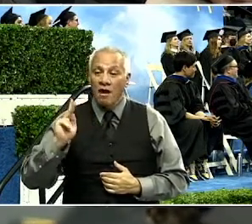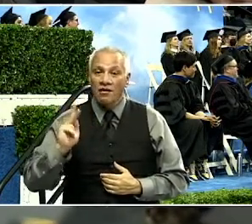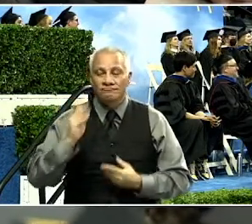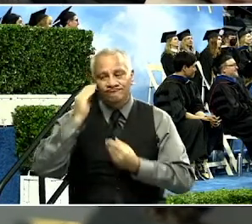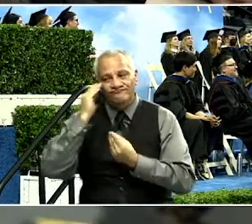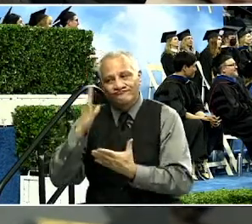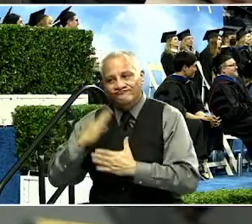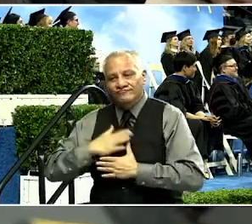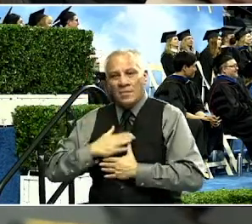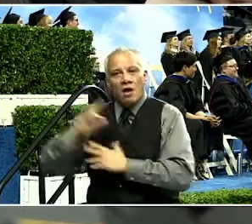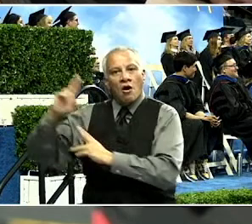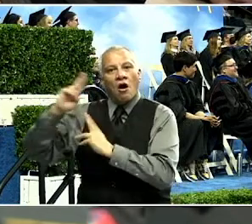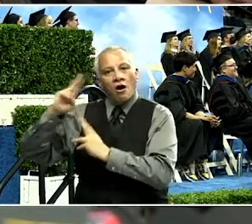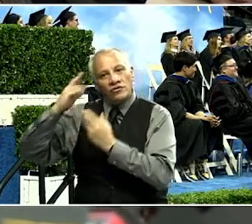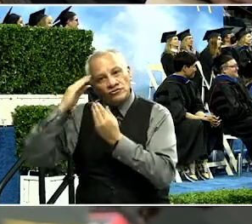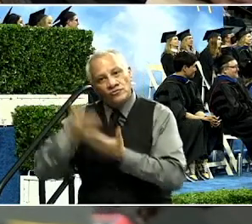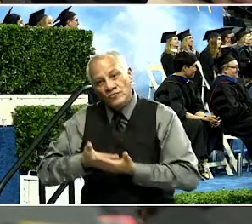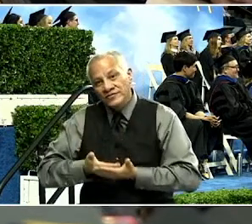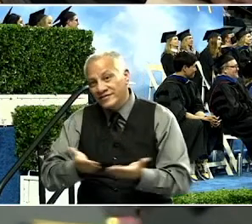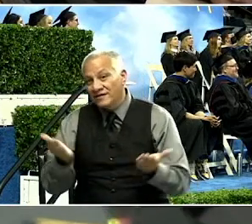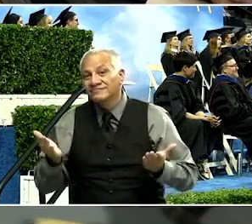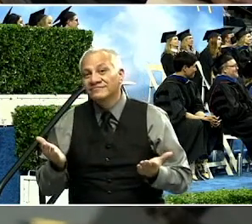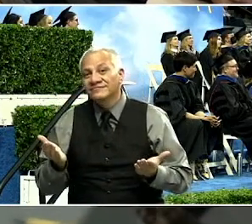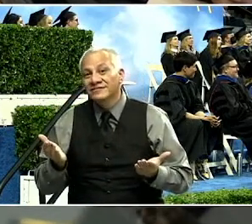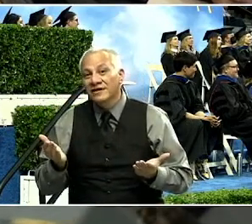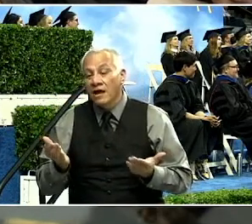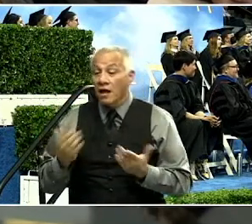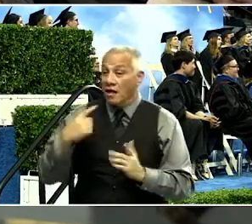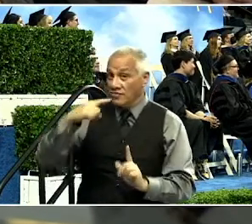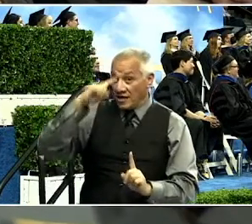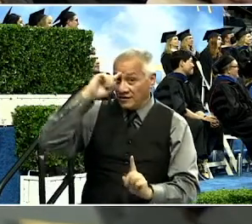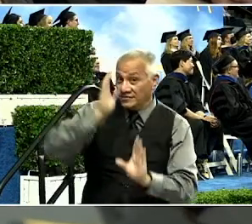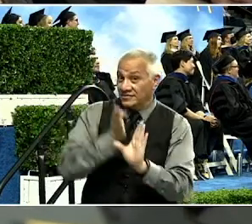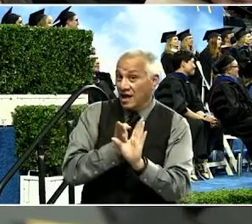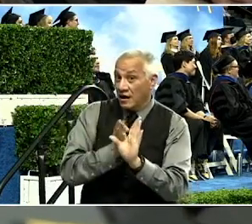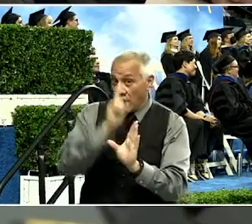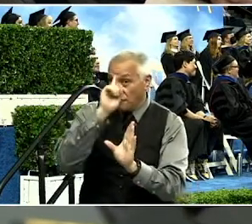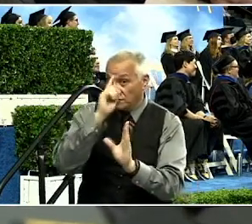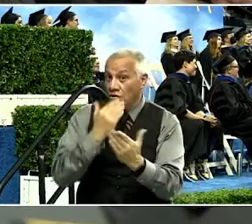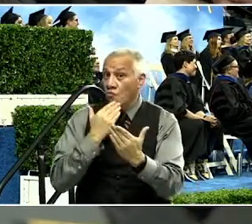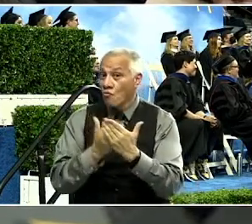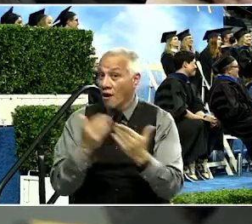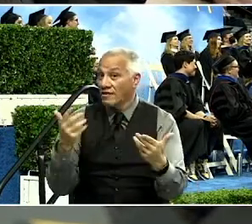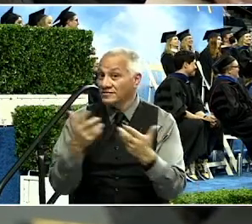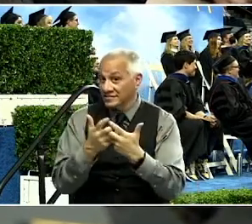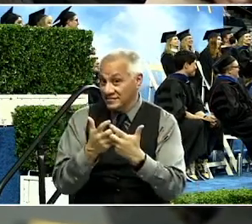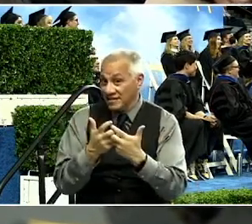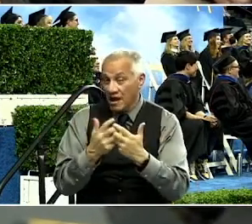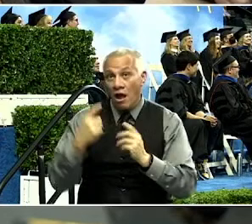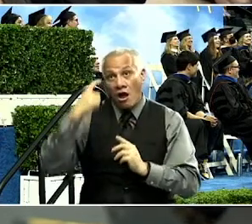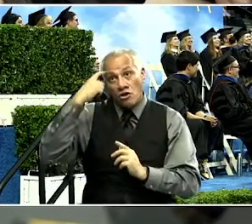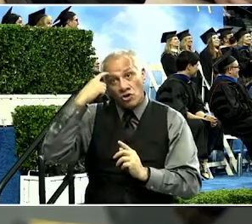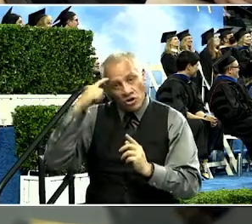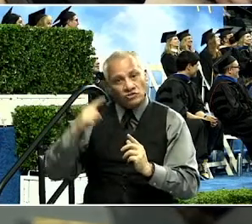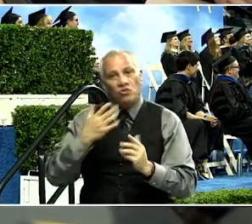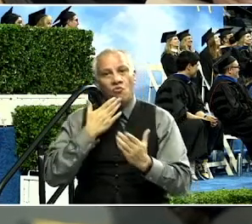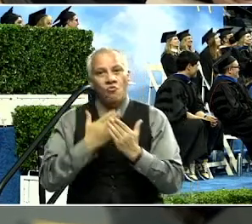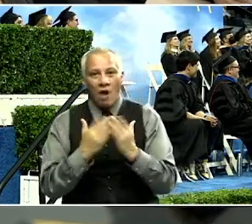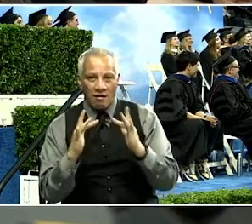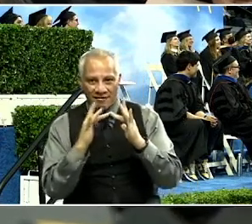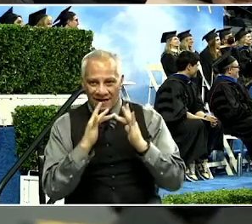honor to present to you the psychologically well-adjusted, neurologically